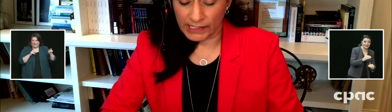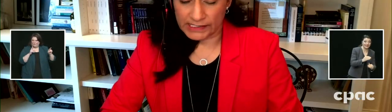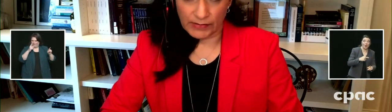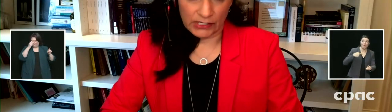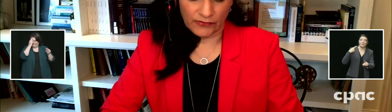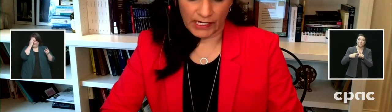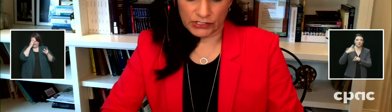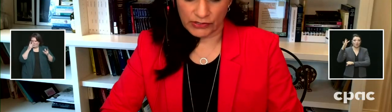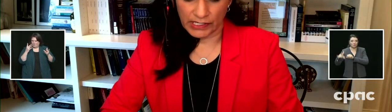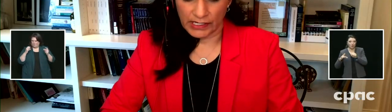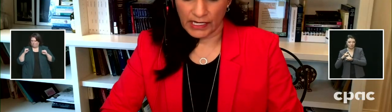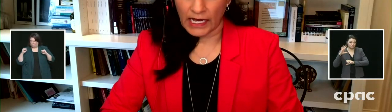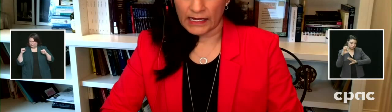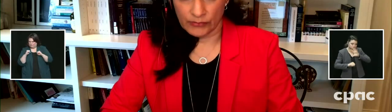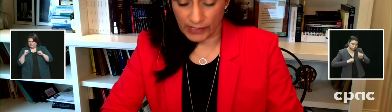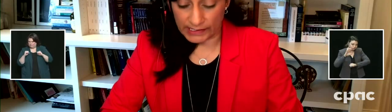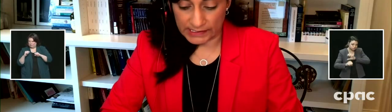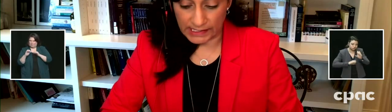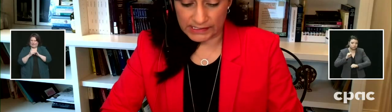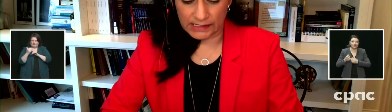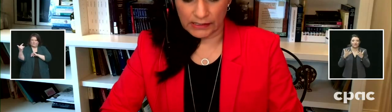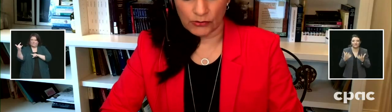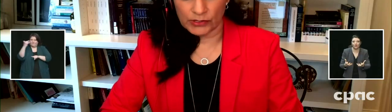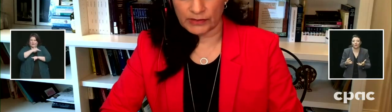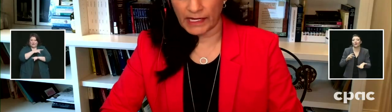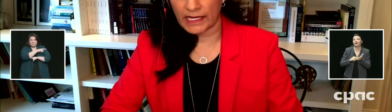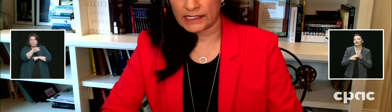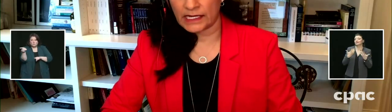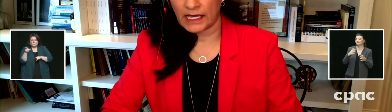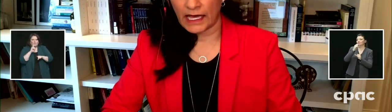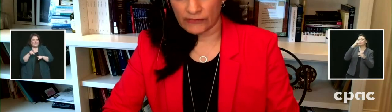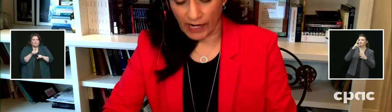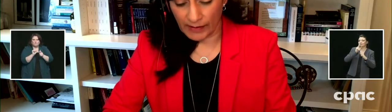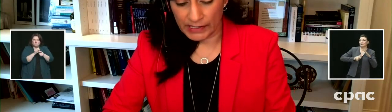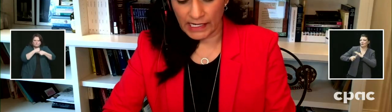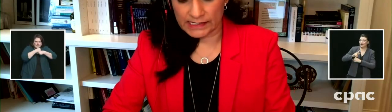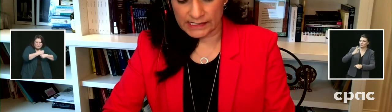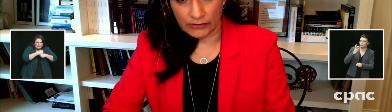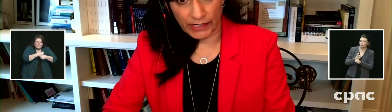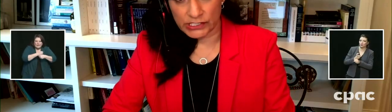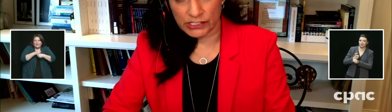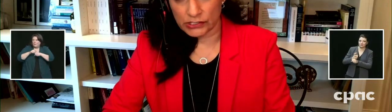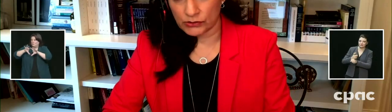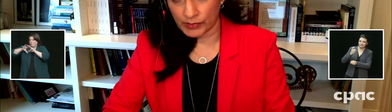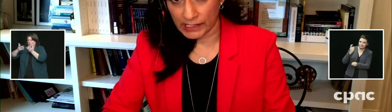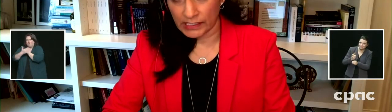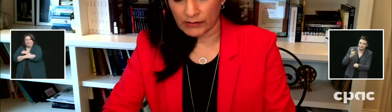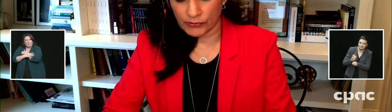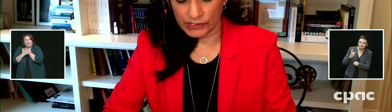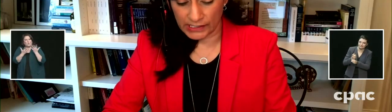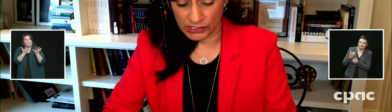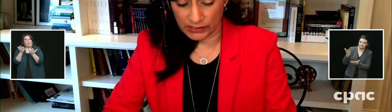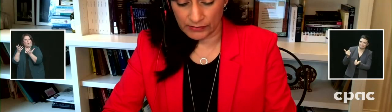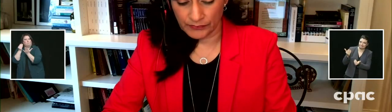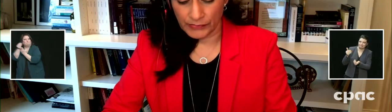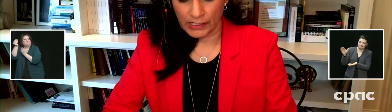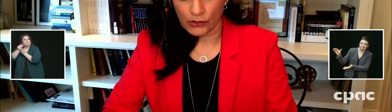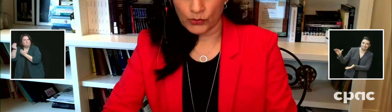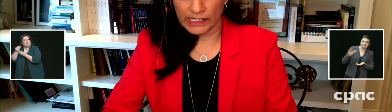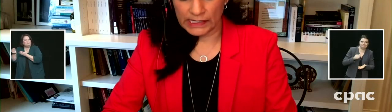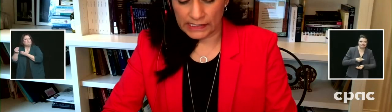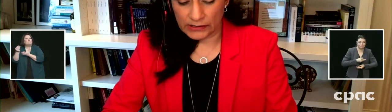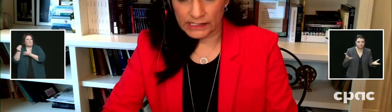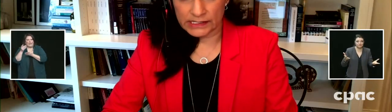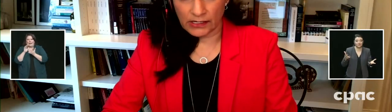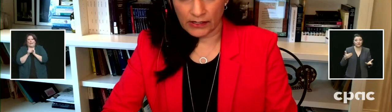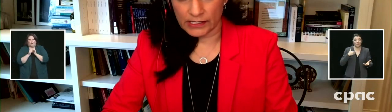given complex manufacturing, unprecedented global demand, and rapid acceleration to peak production.